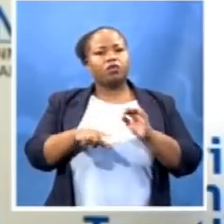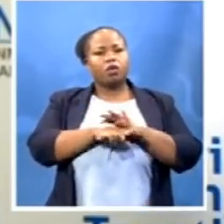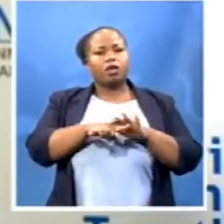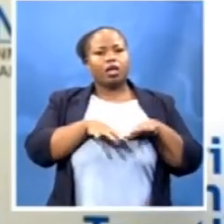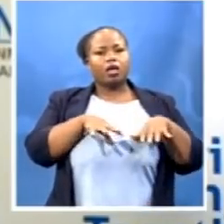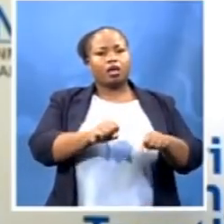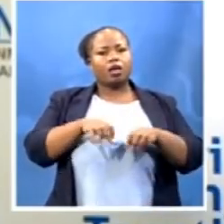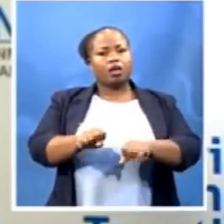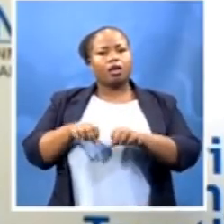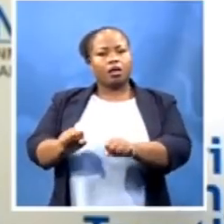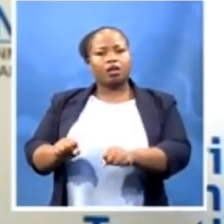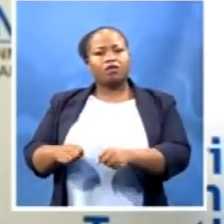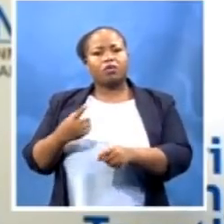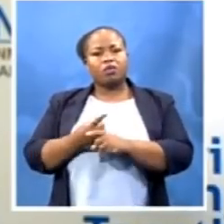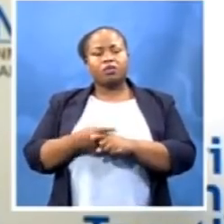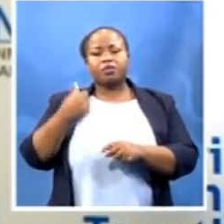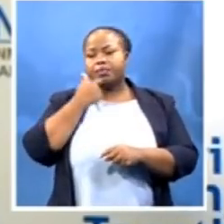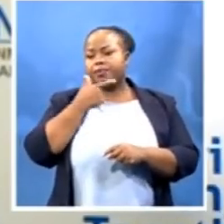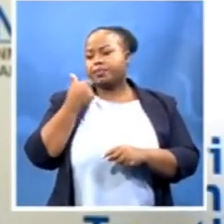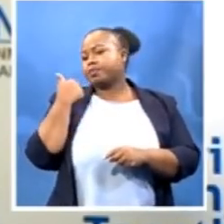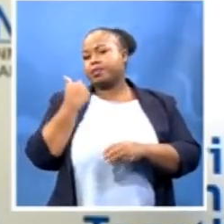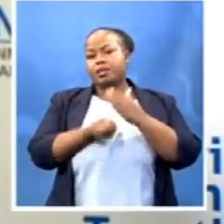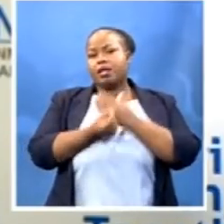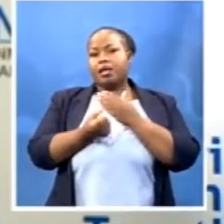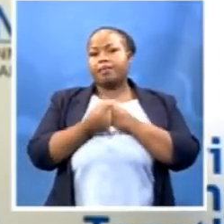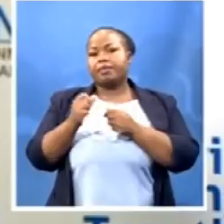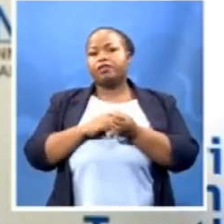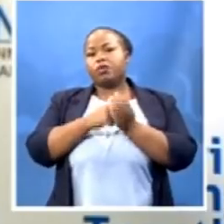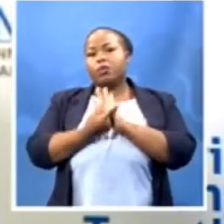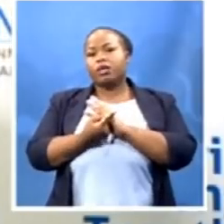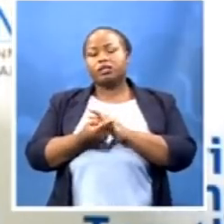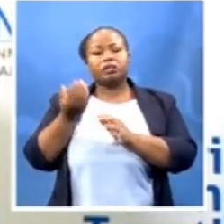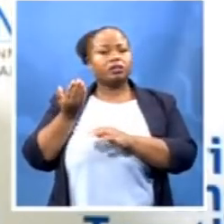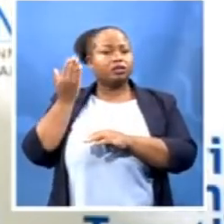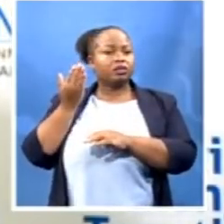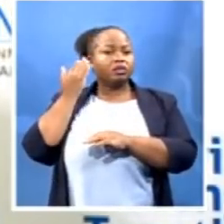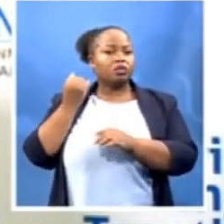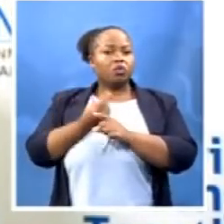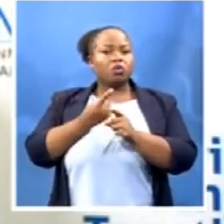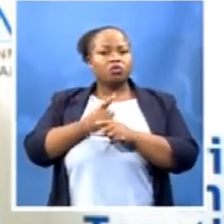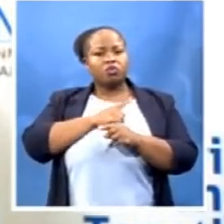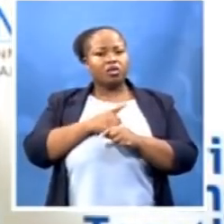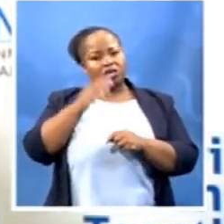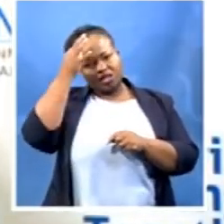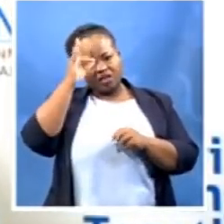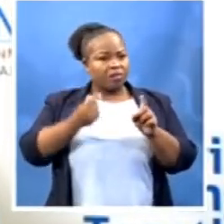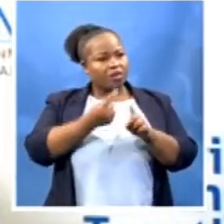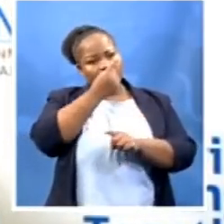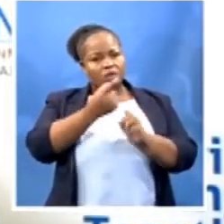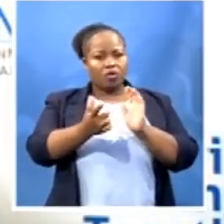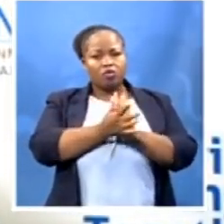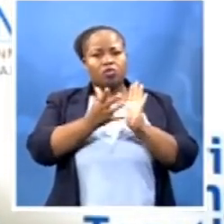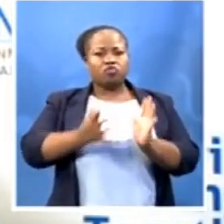weeks, undermining the developmental agenda and authority of the state. These illegal invasions are